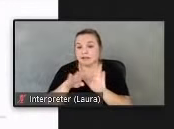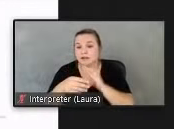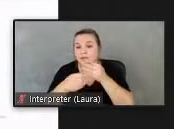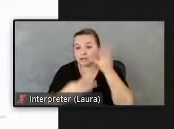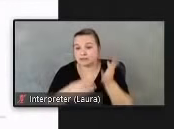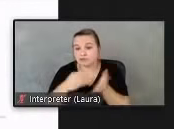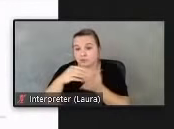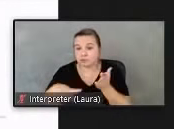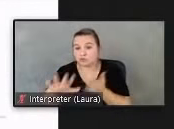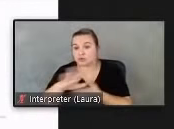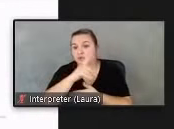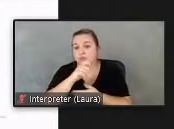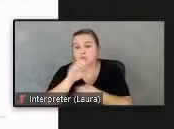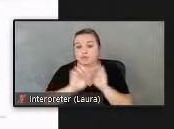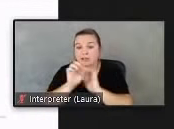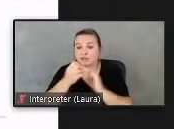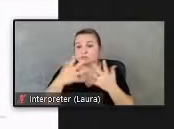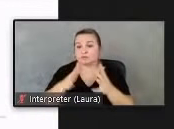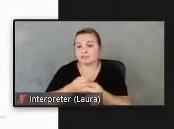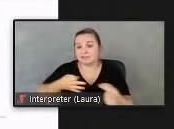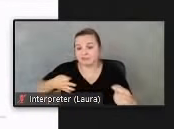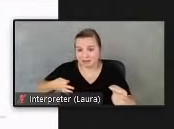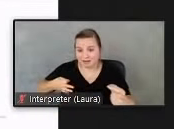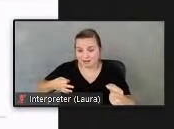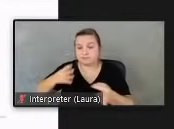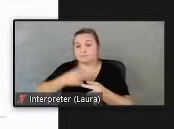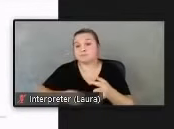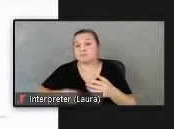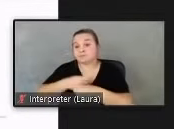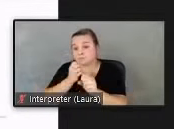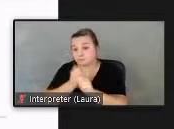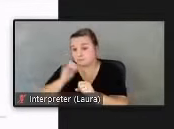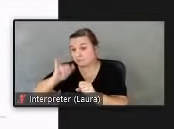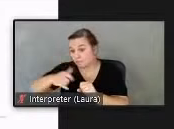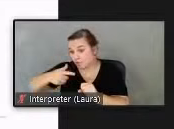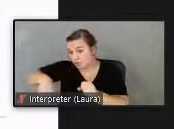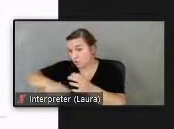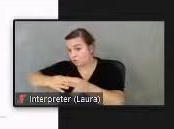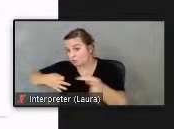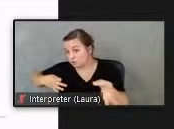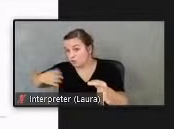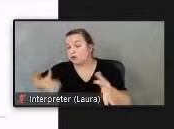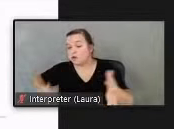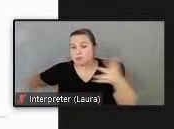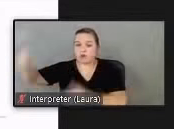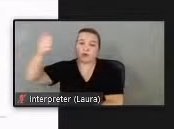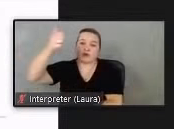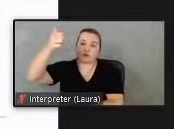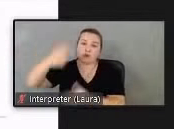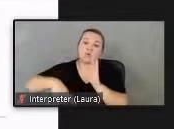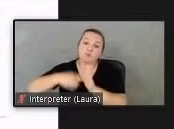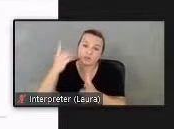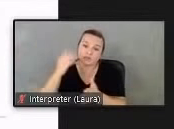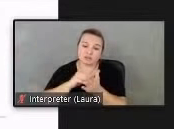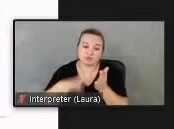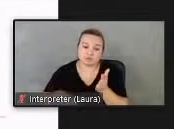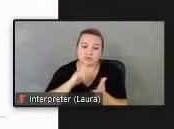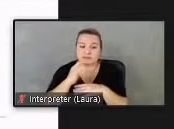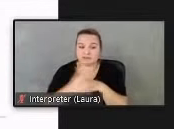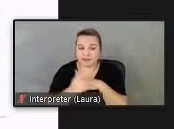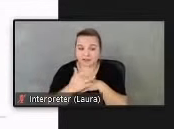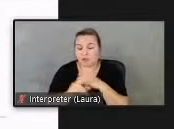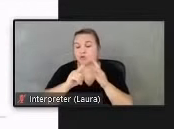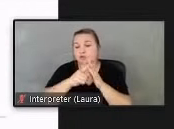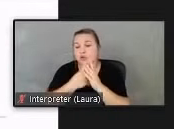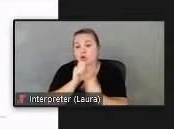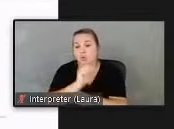whose evaluations have been delayed and prioritize those for evaluations once the students are available. Start just working